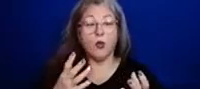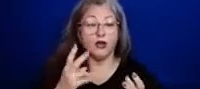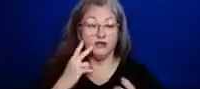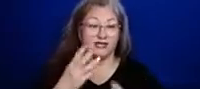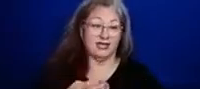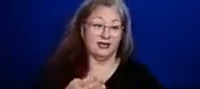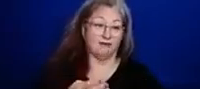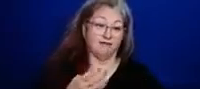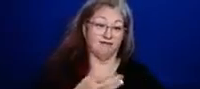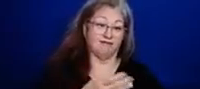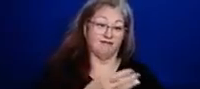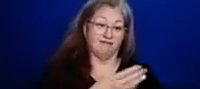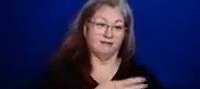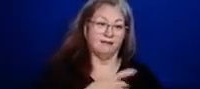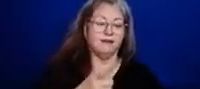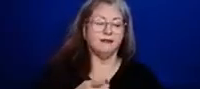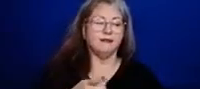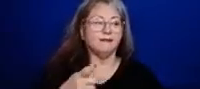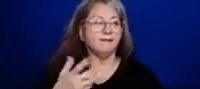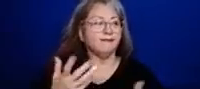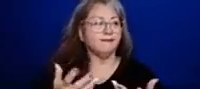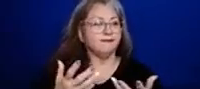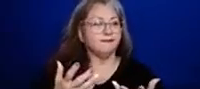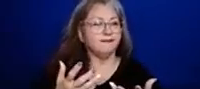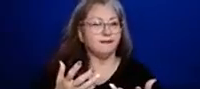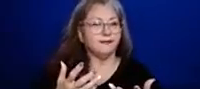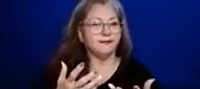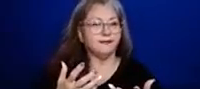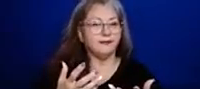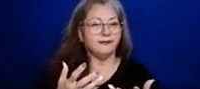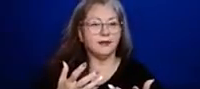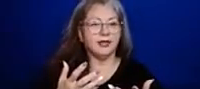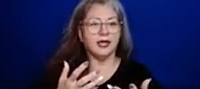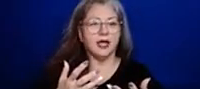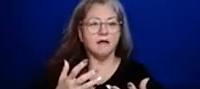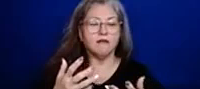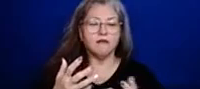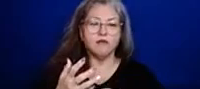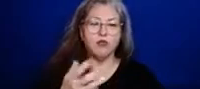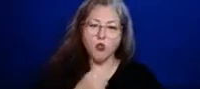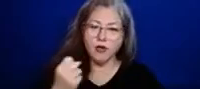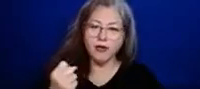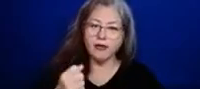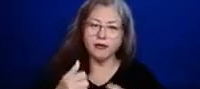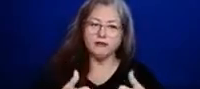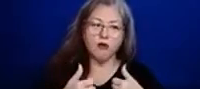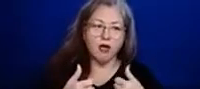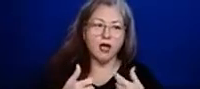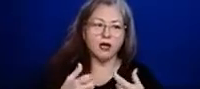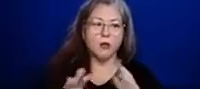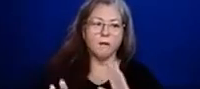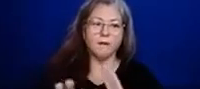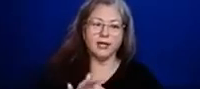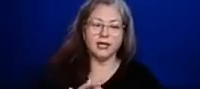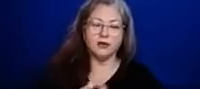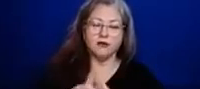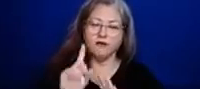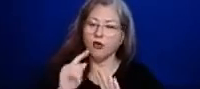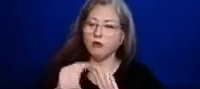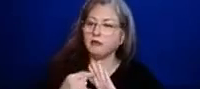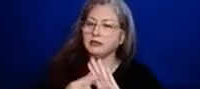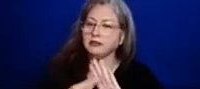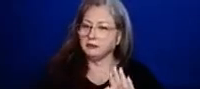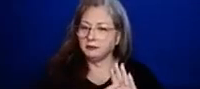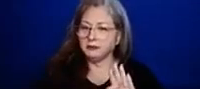that we have seen have been earned prizes or being selected for